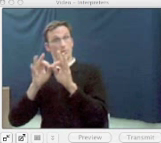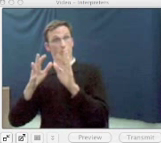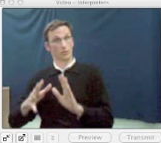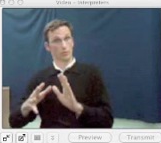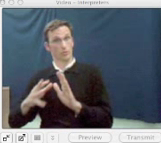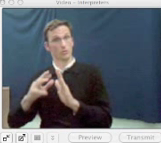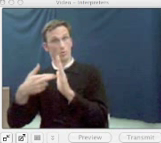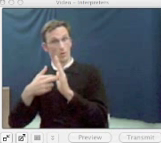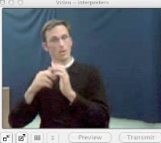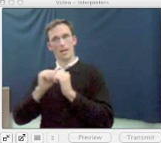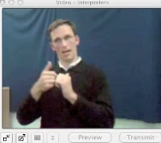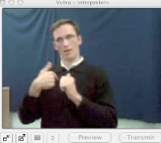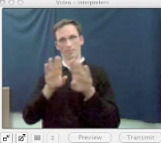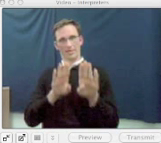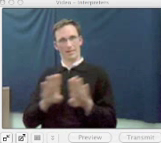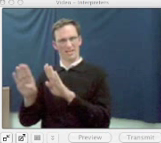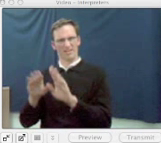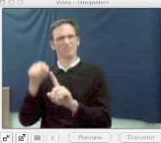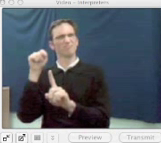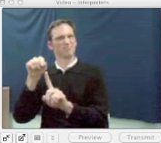how the interpreter behaves.